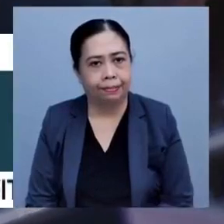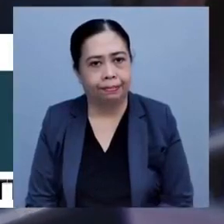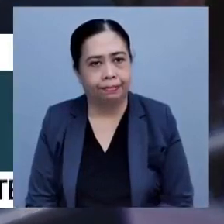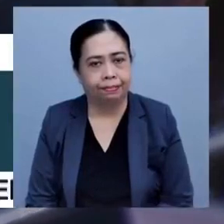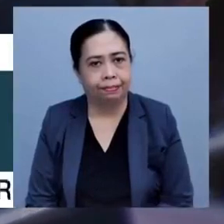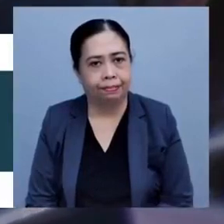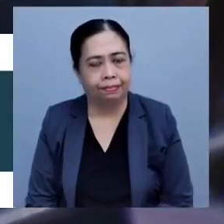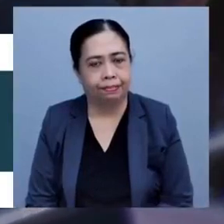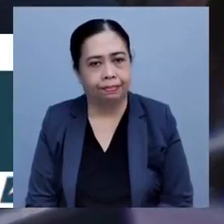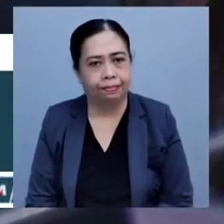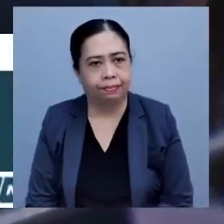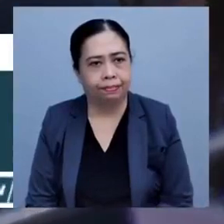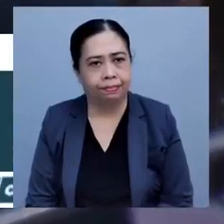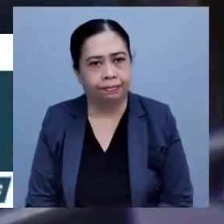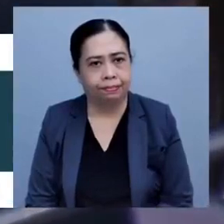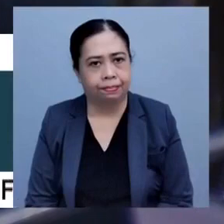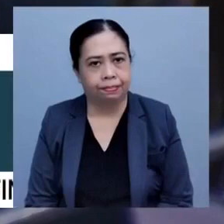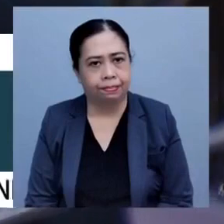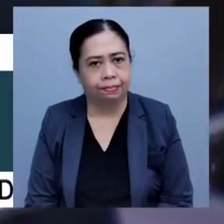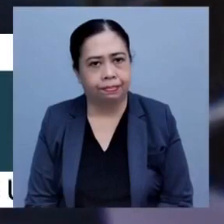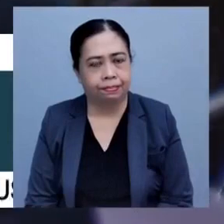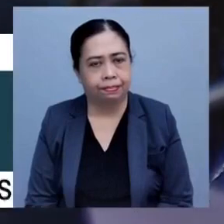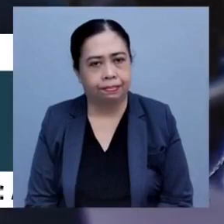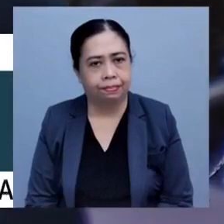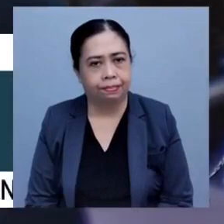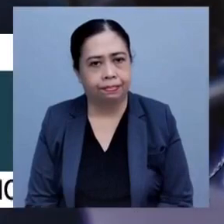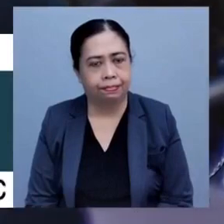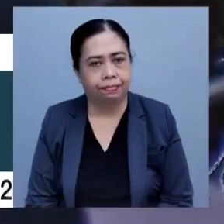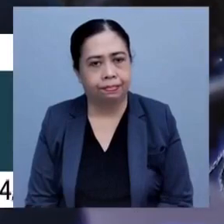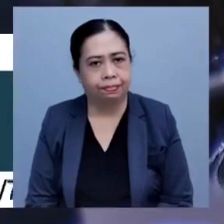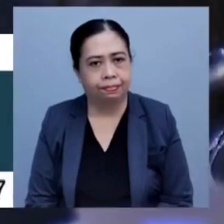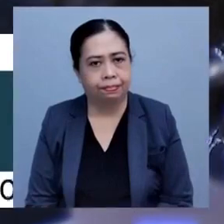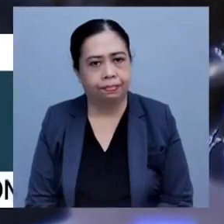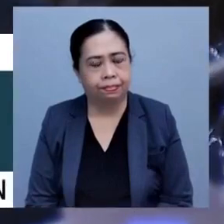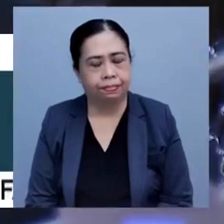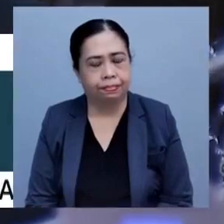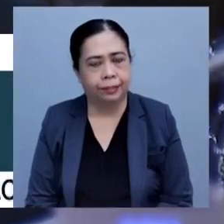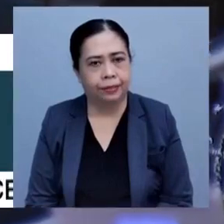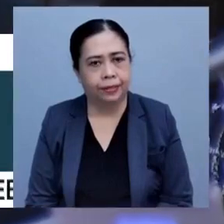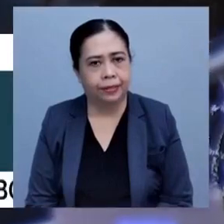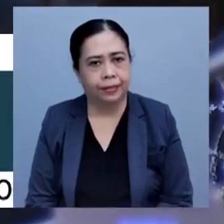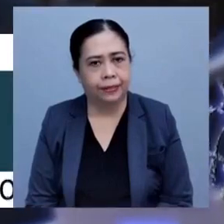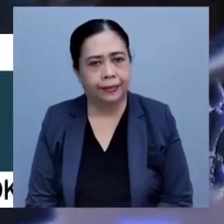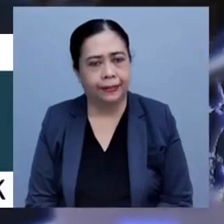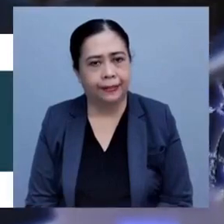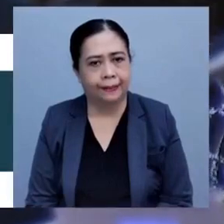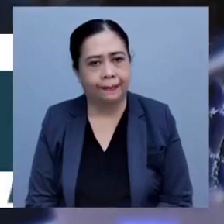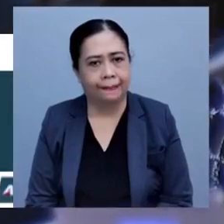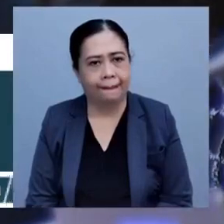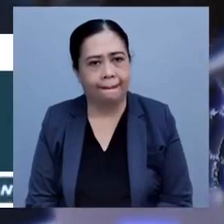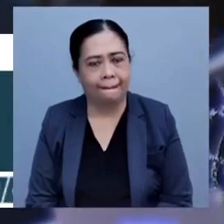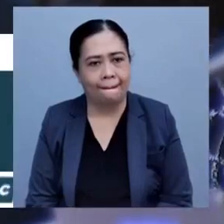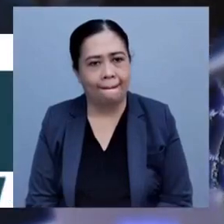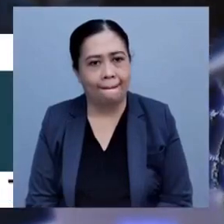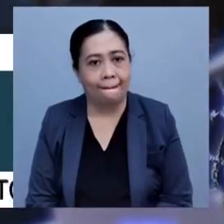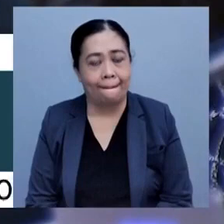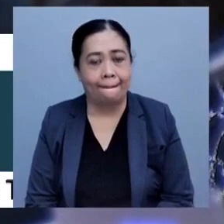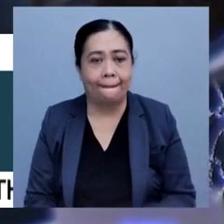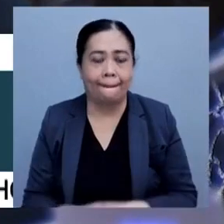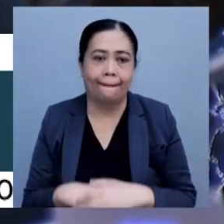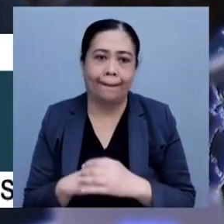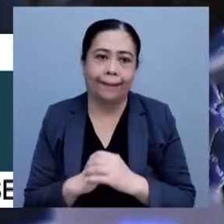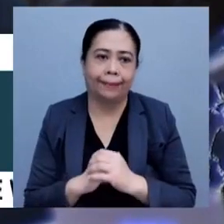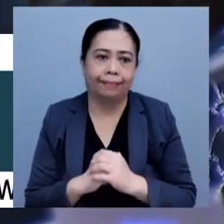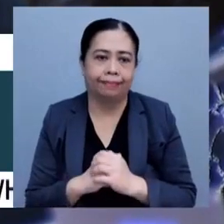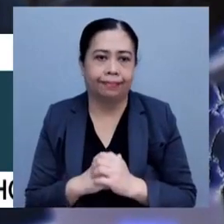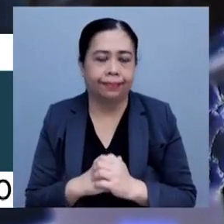the two regular directors and three independent directors, that has been prepared already, and it will